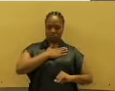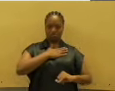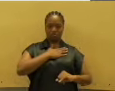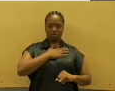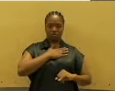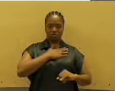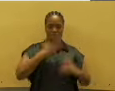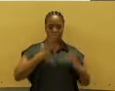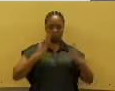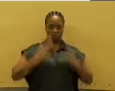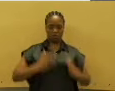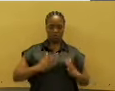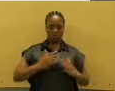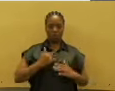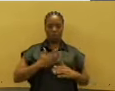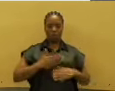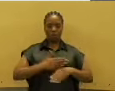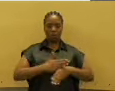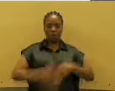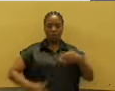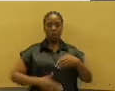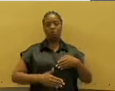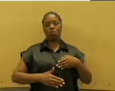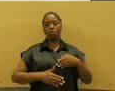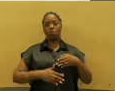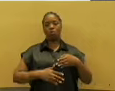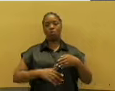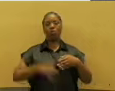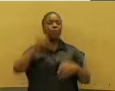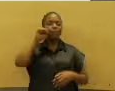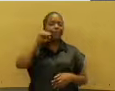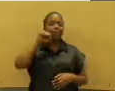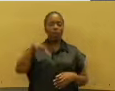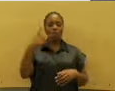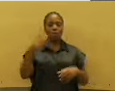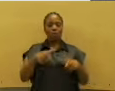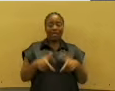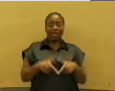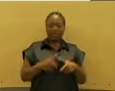to remove their genitals, would try to,